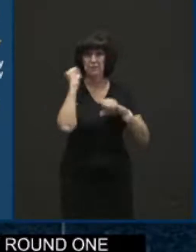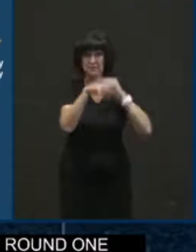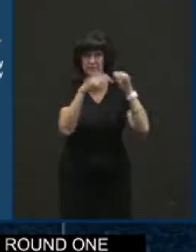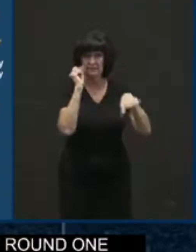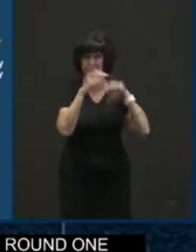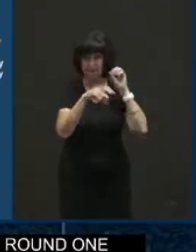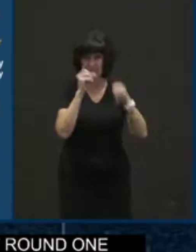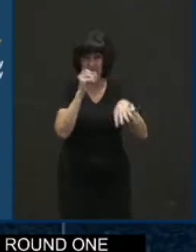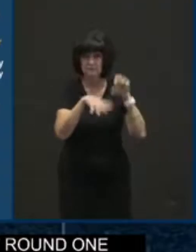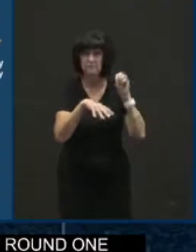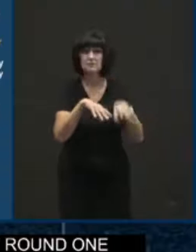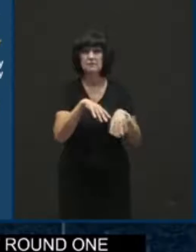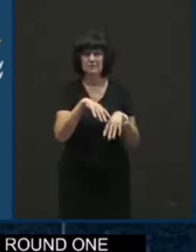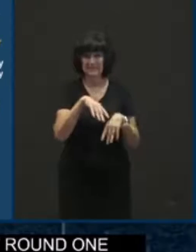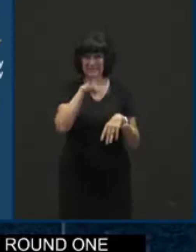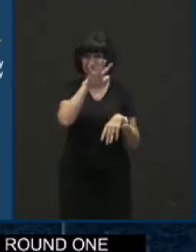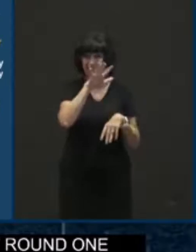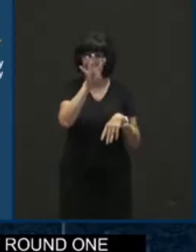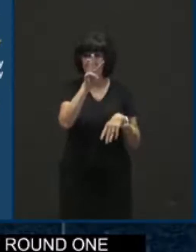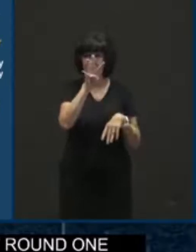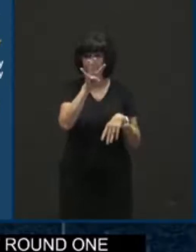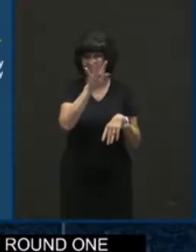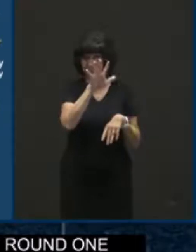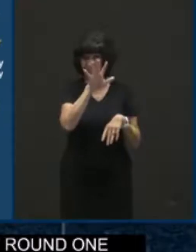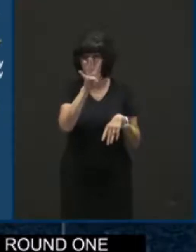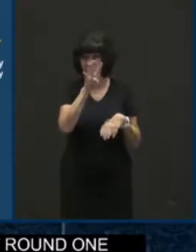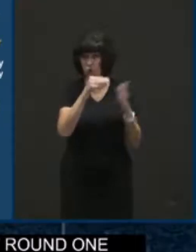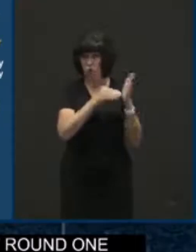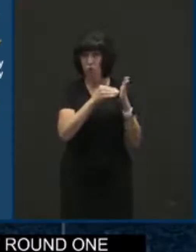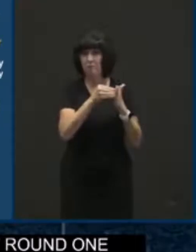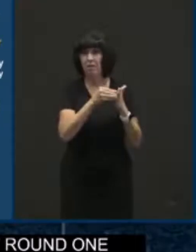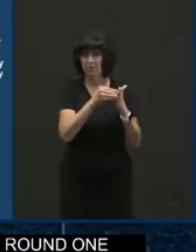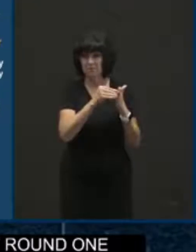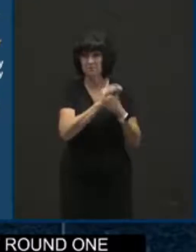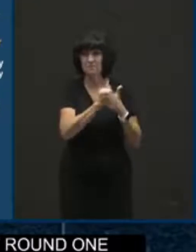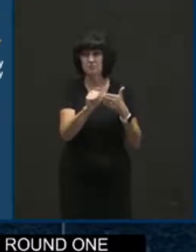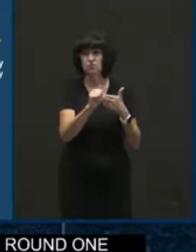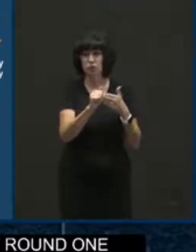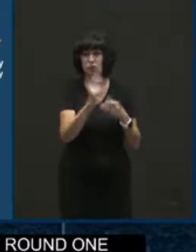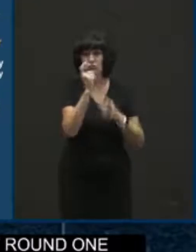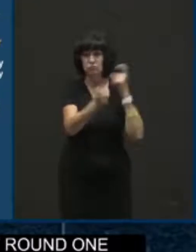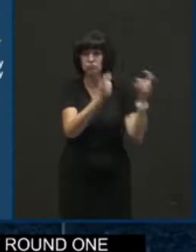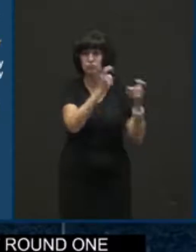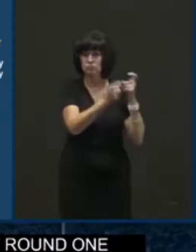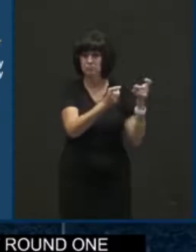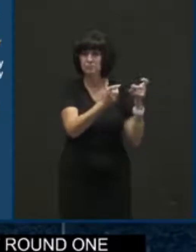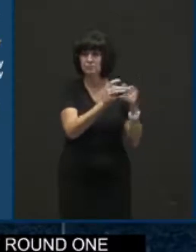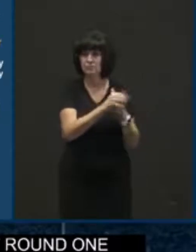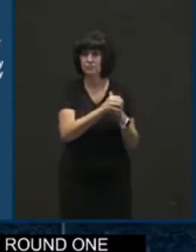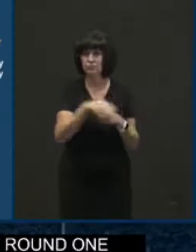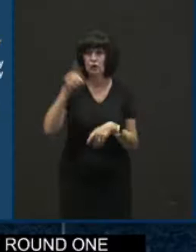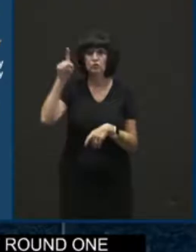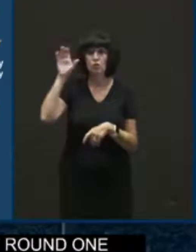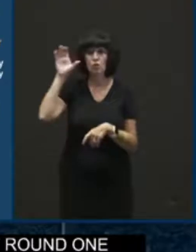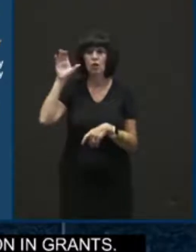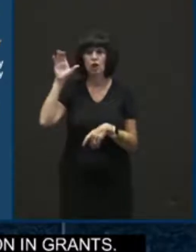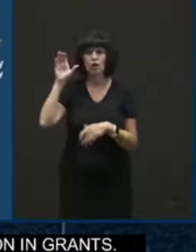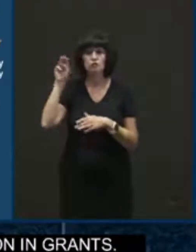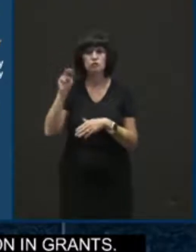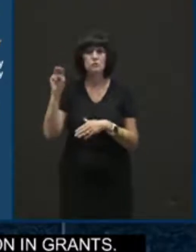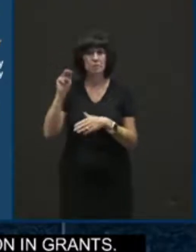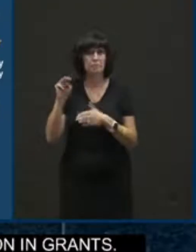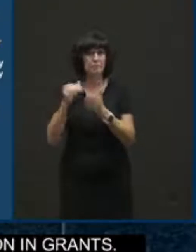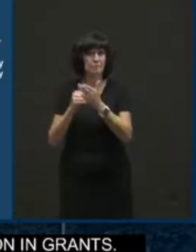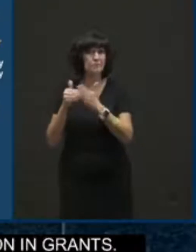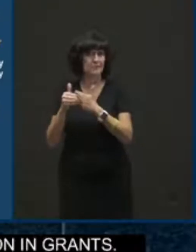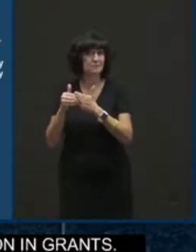for $54 million in grants. So we had $100 million in relief grant money available for